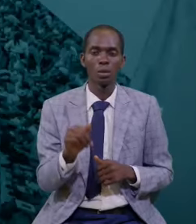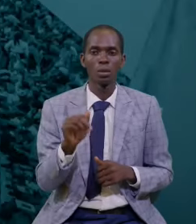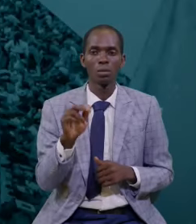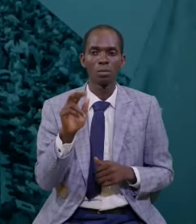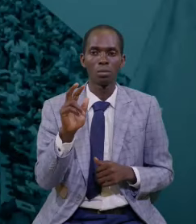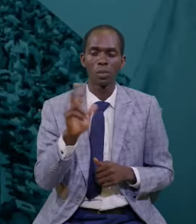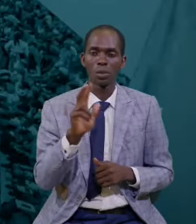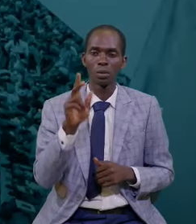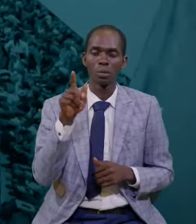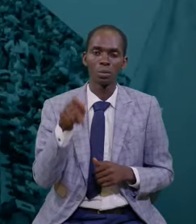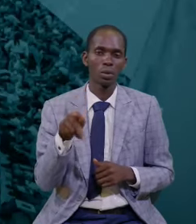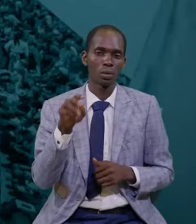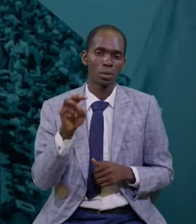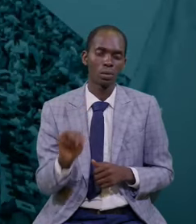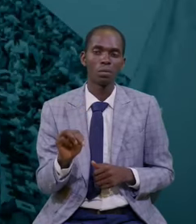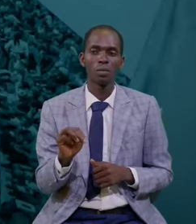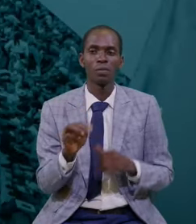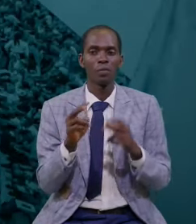Very, very important.